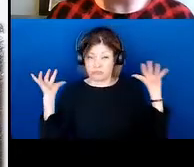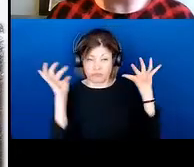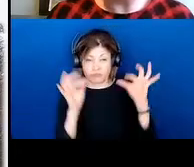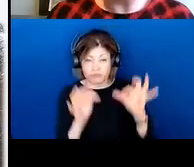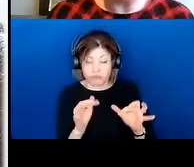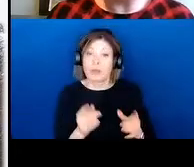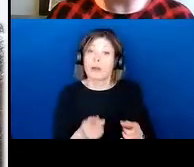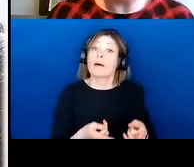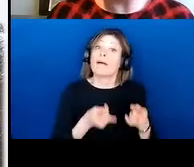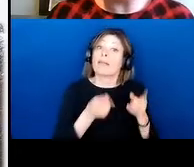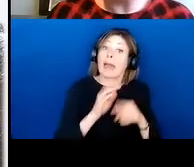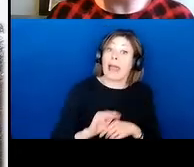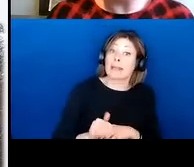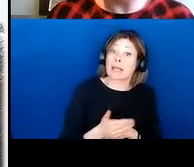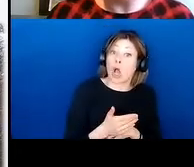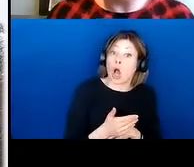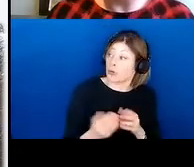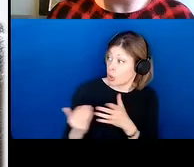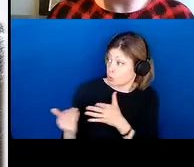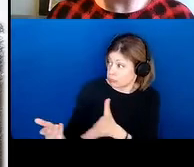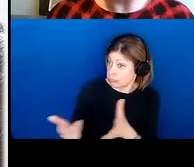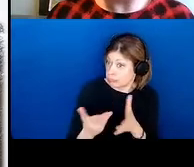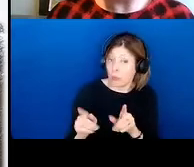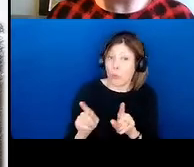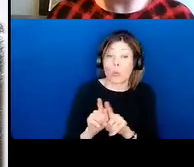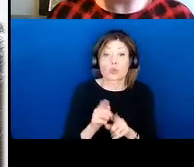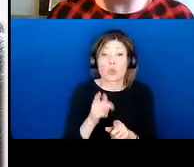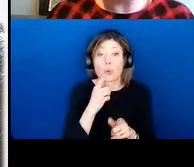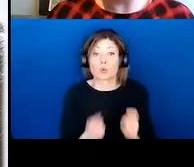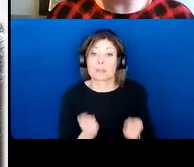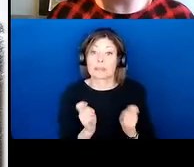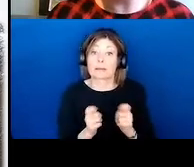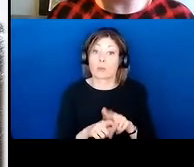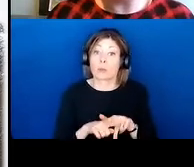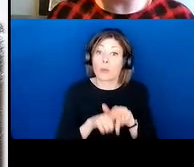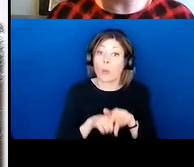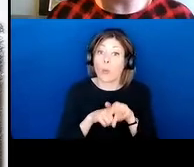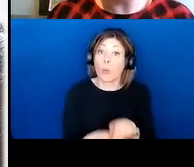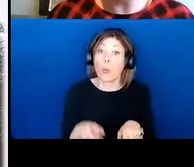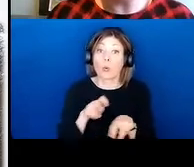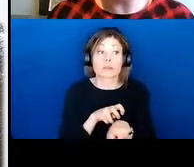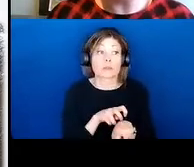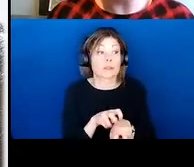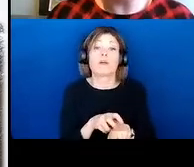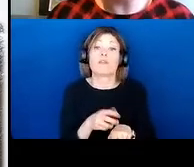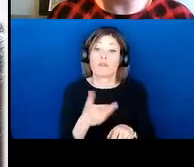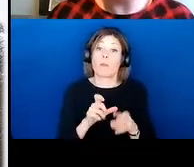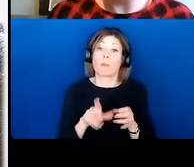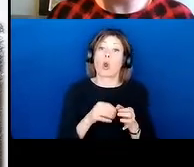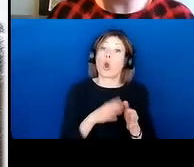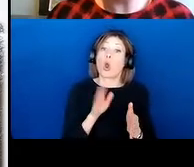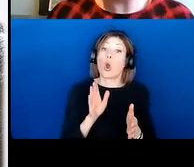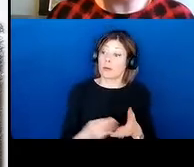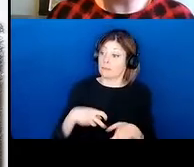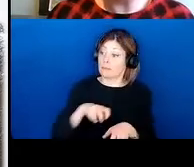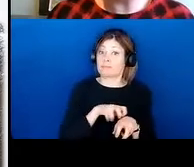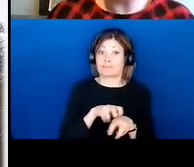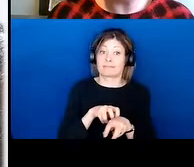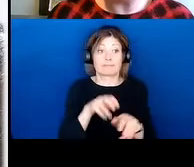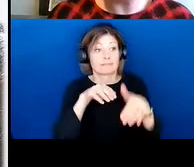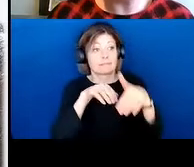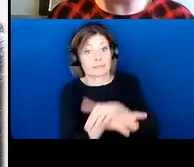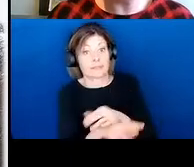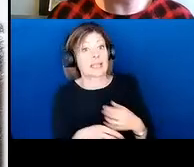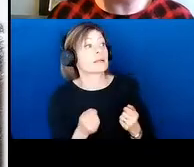pony chaise from the inn at Cobham being used for those who preferred to be driven around. In its prime,